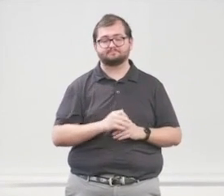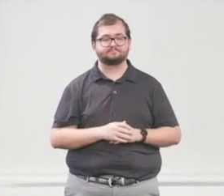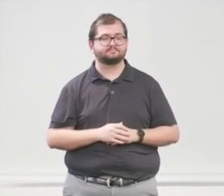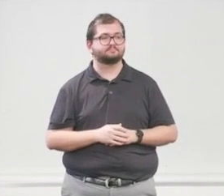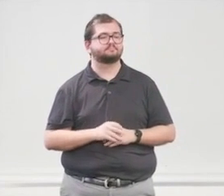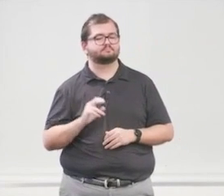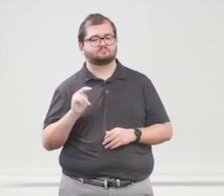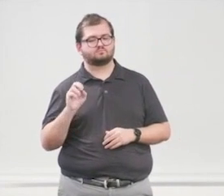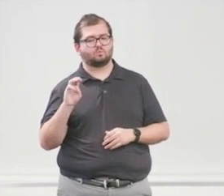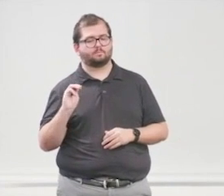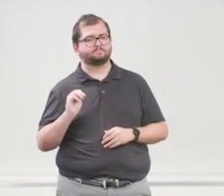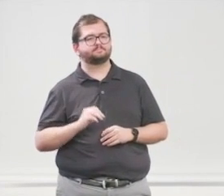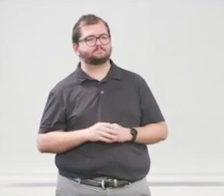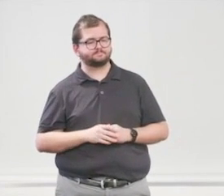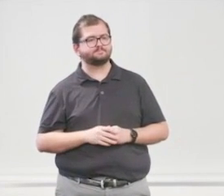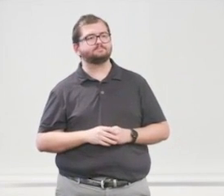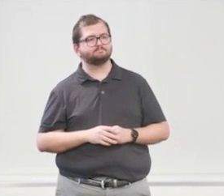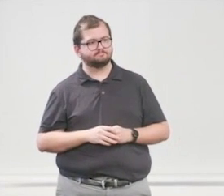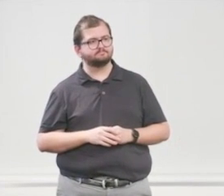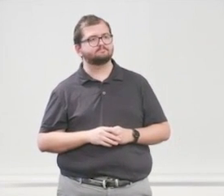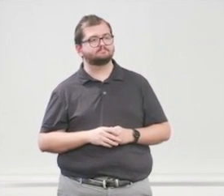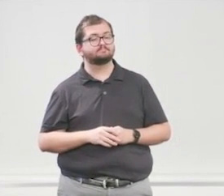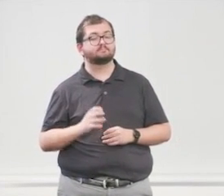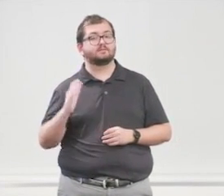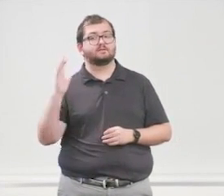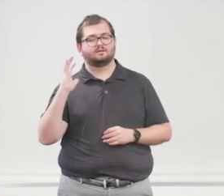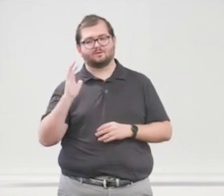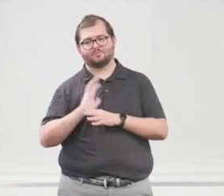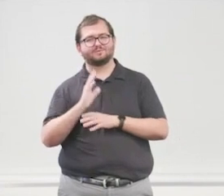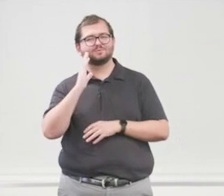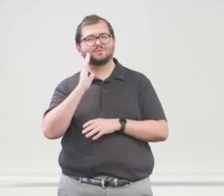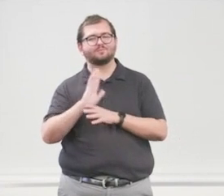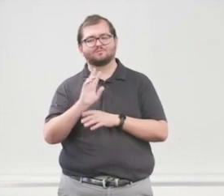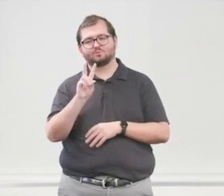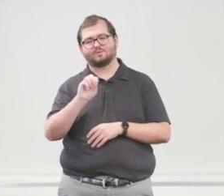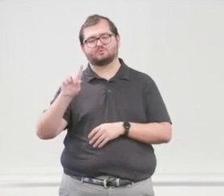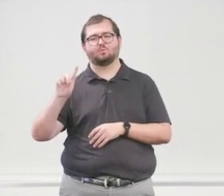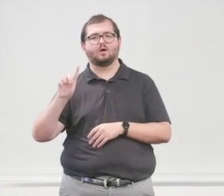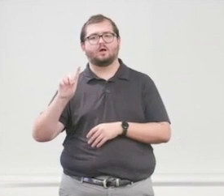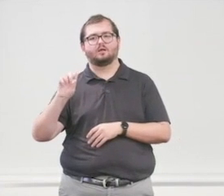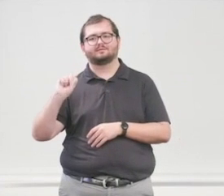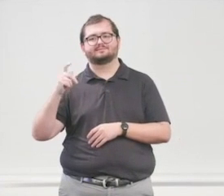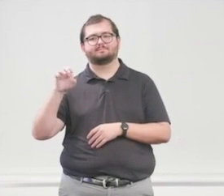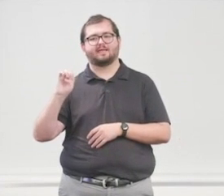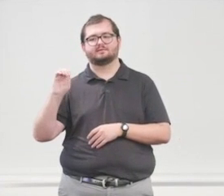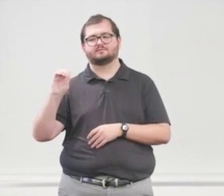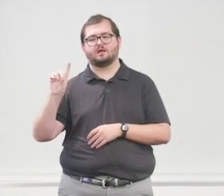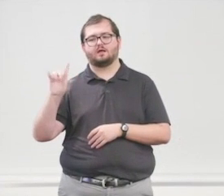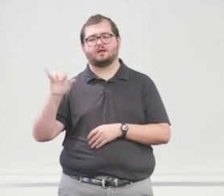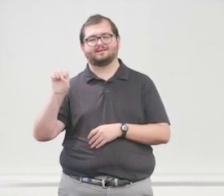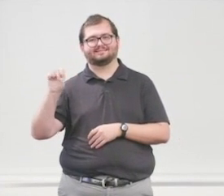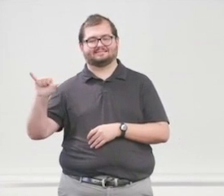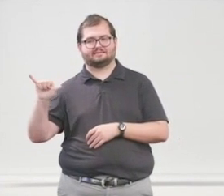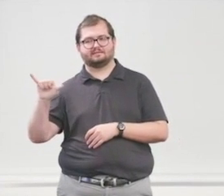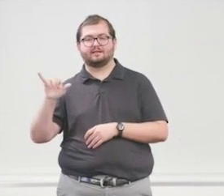back in the day, the only thing they did with movies like 2001: A Space Odyssey is scare us. They didn't give us the